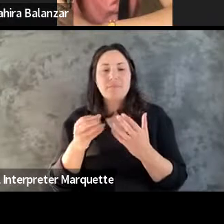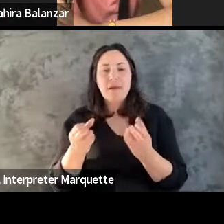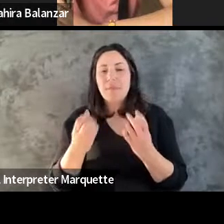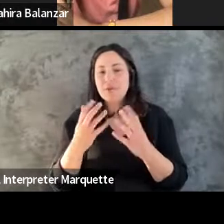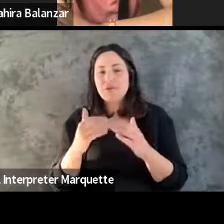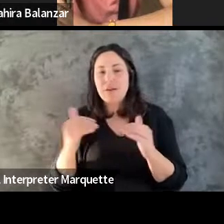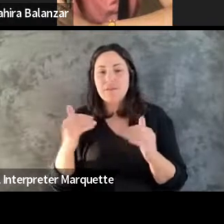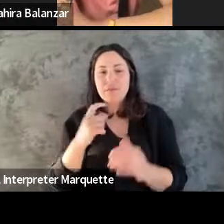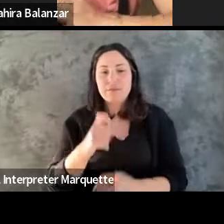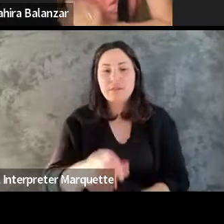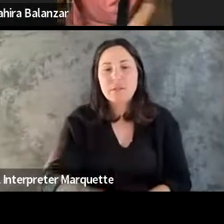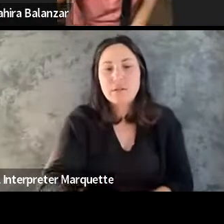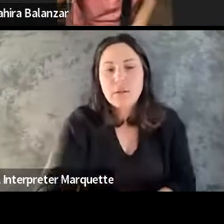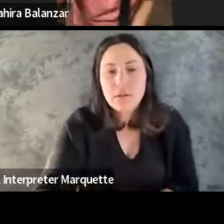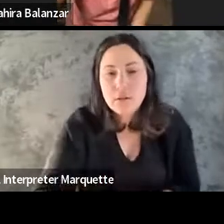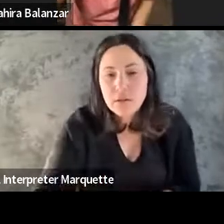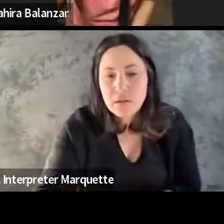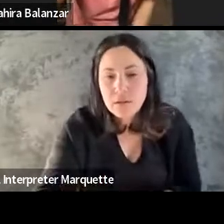Gracias,